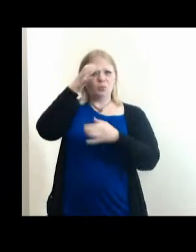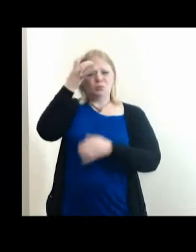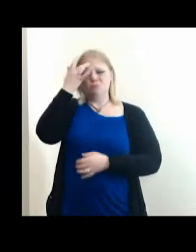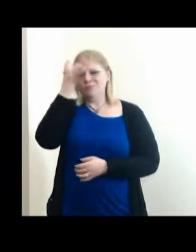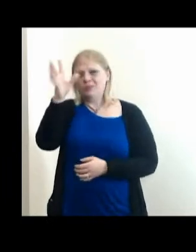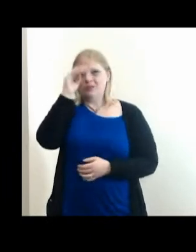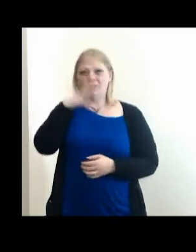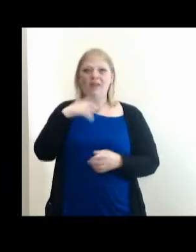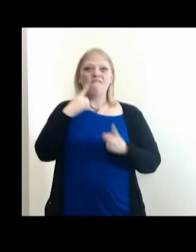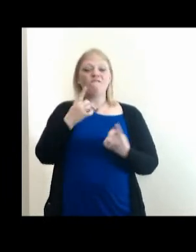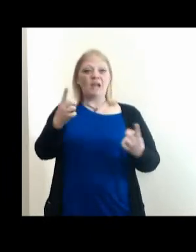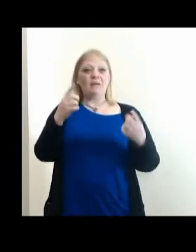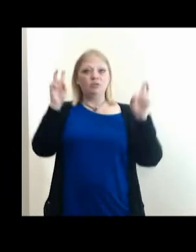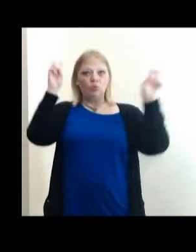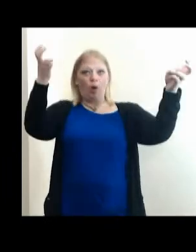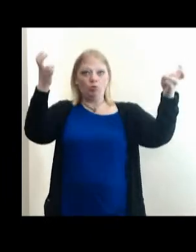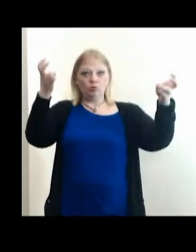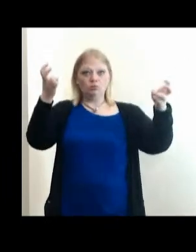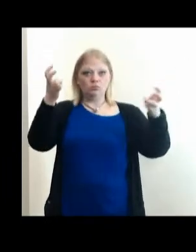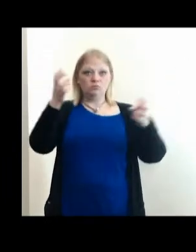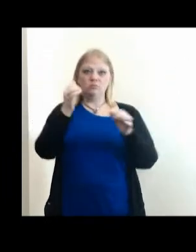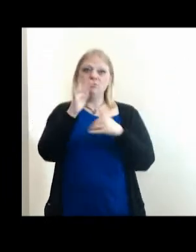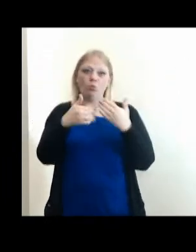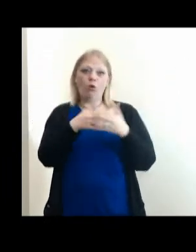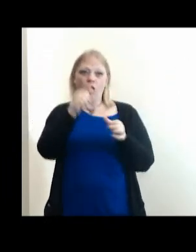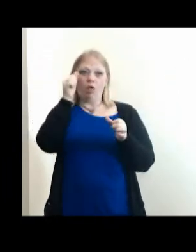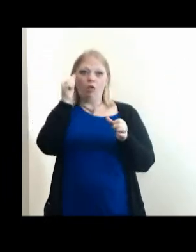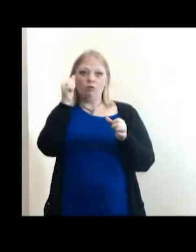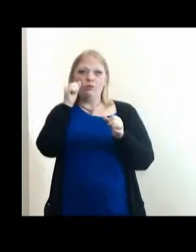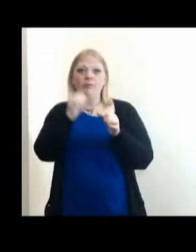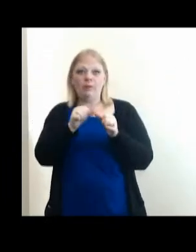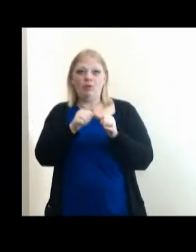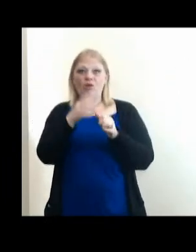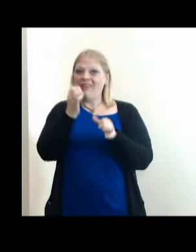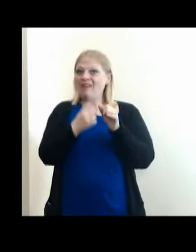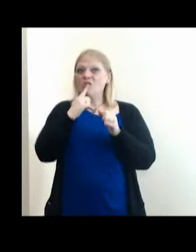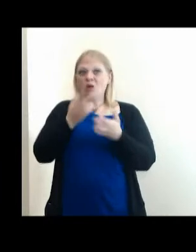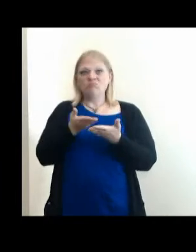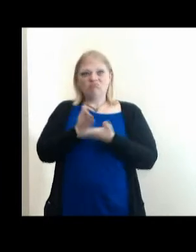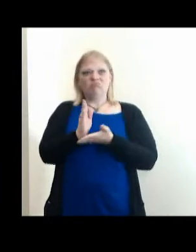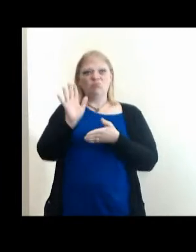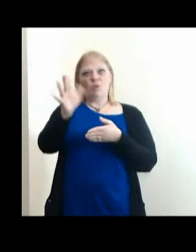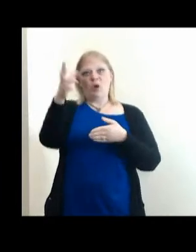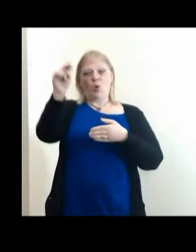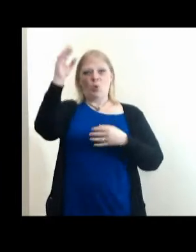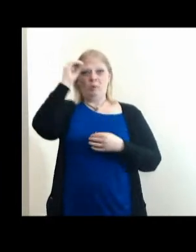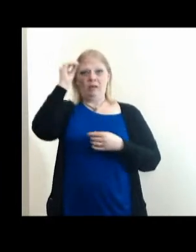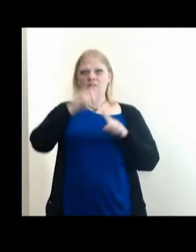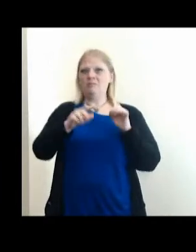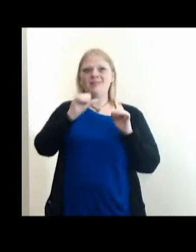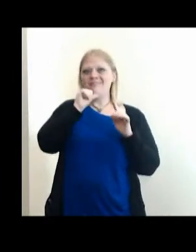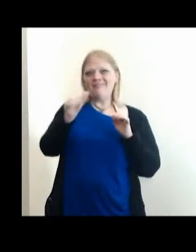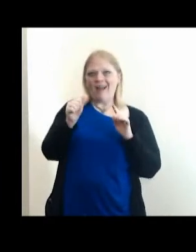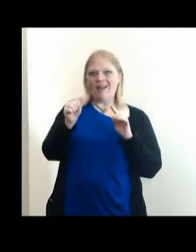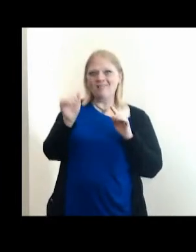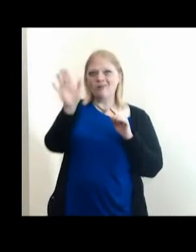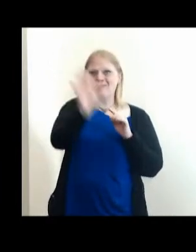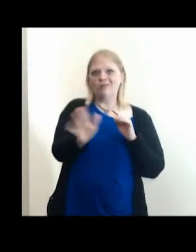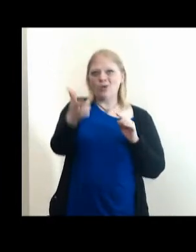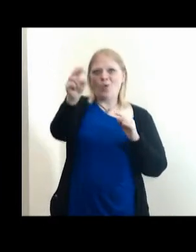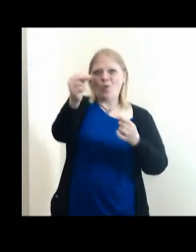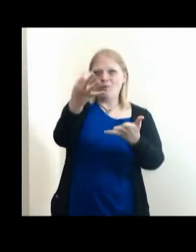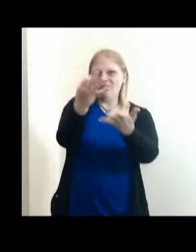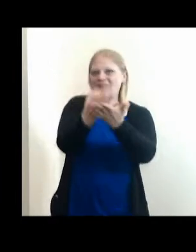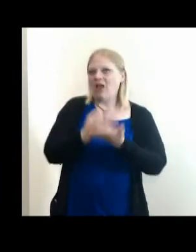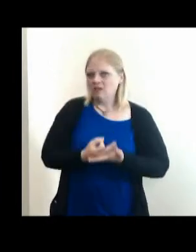had this famous quote that I think everyone remembers: "Everyone is entitled to their own opinion, but not their own facts." I think it's very important as we're